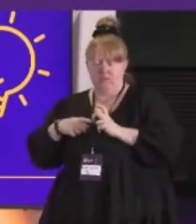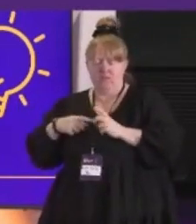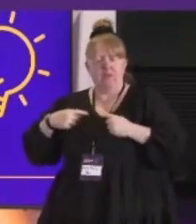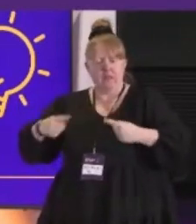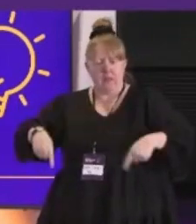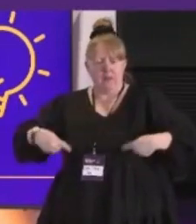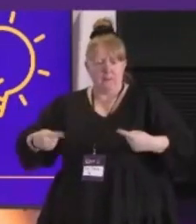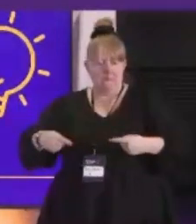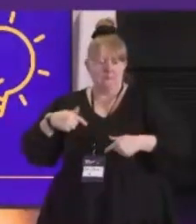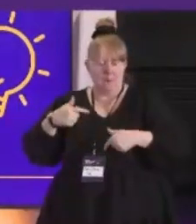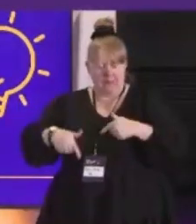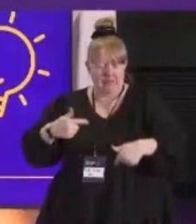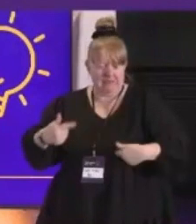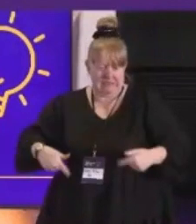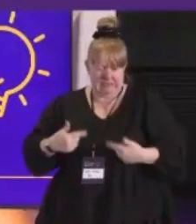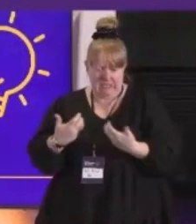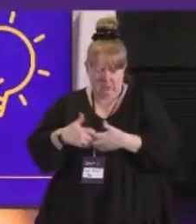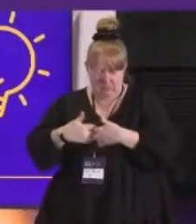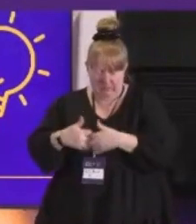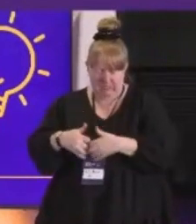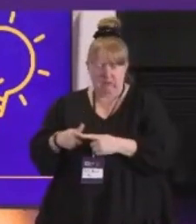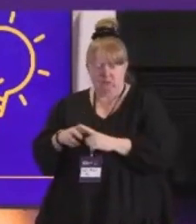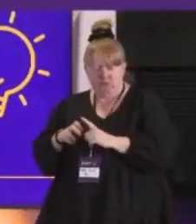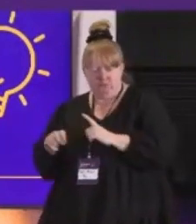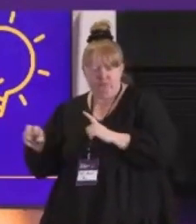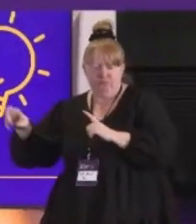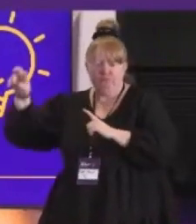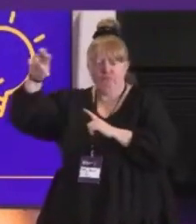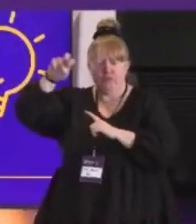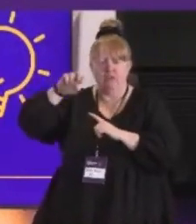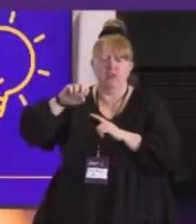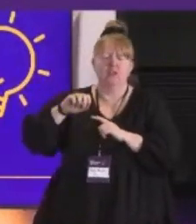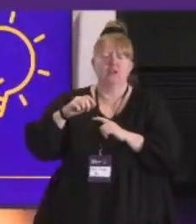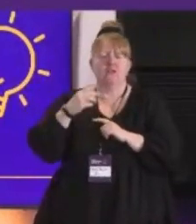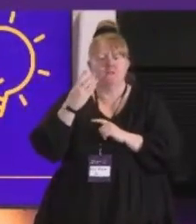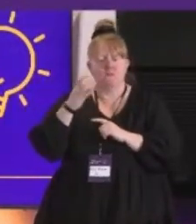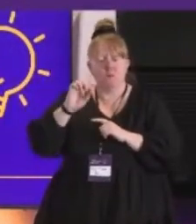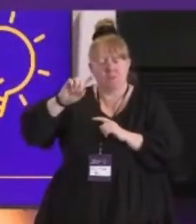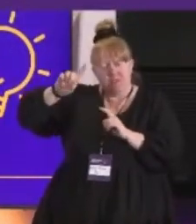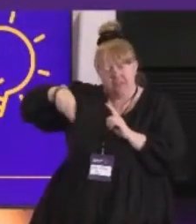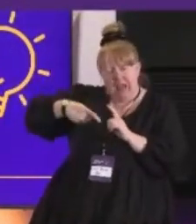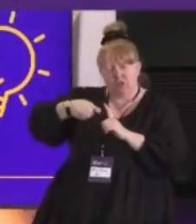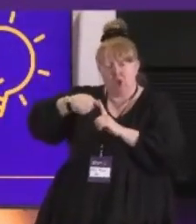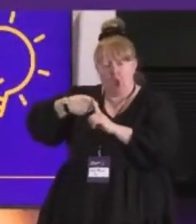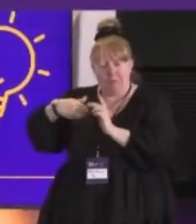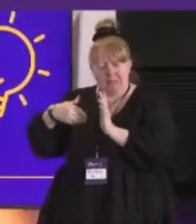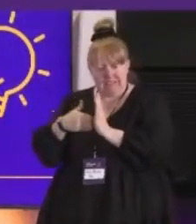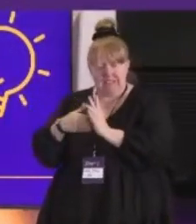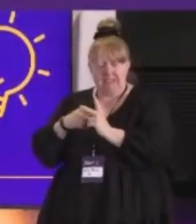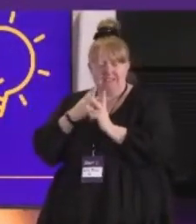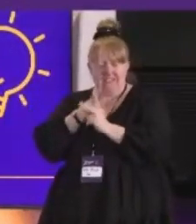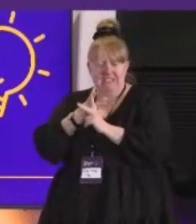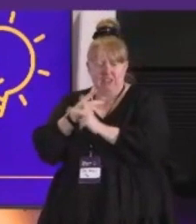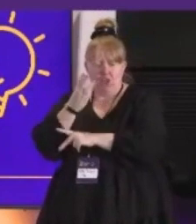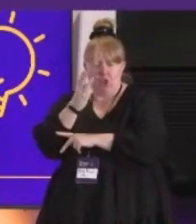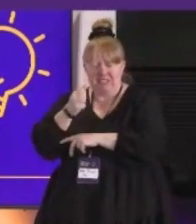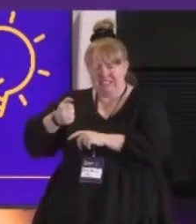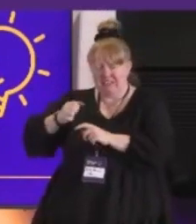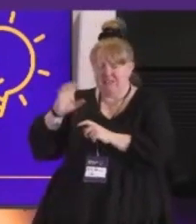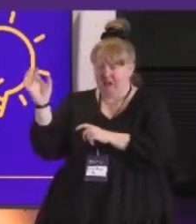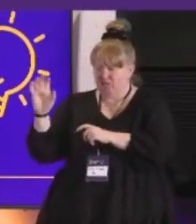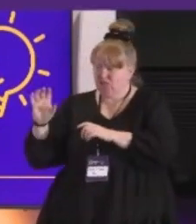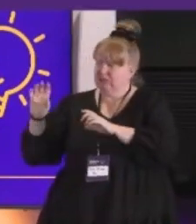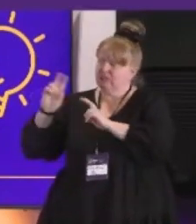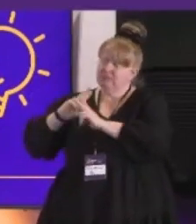device. 26 months, 40,000 kilometers, and I think he visited 36 countries. During that time,